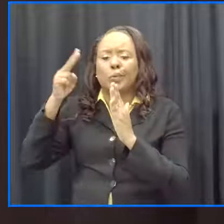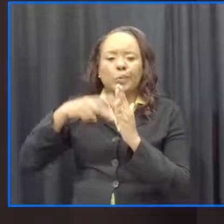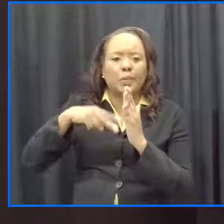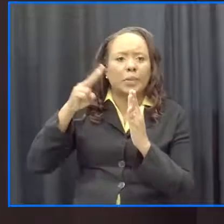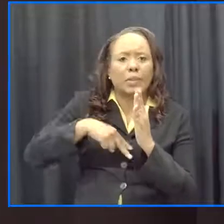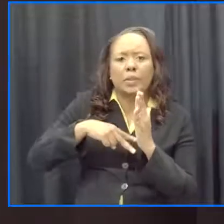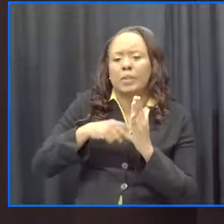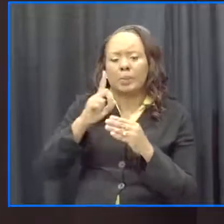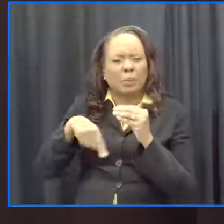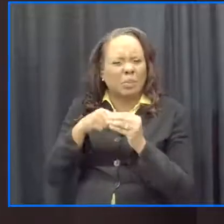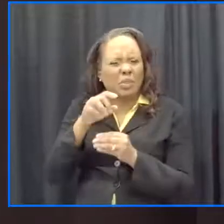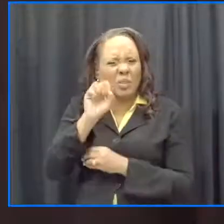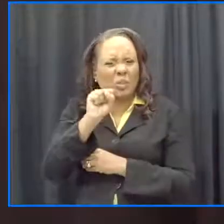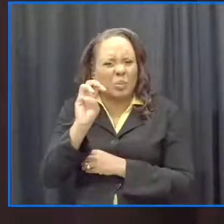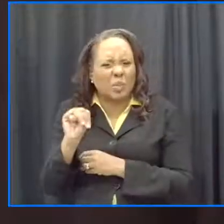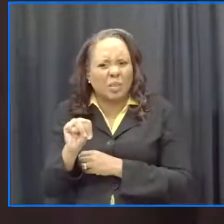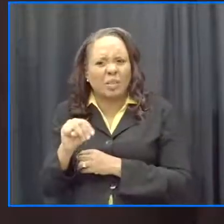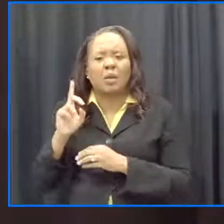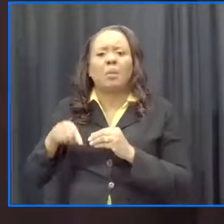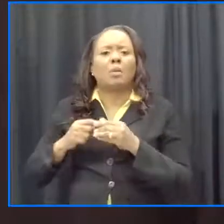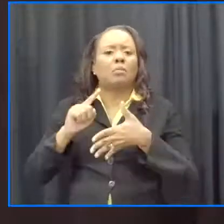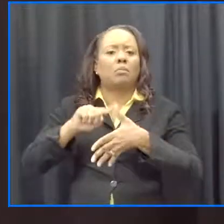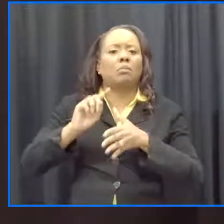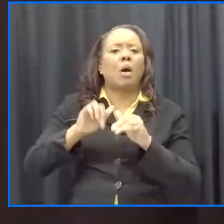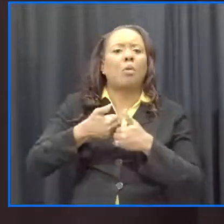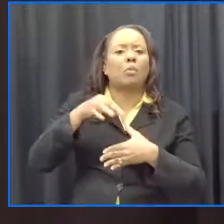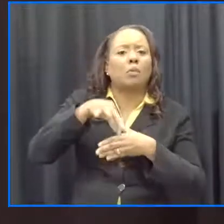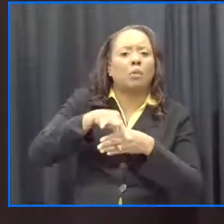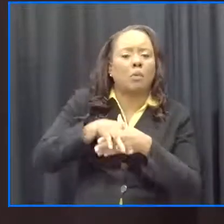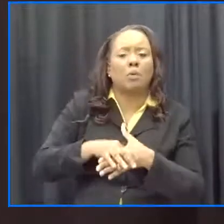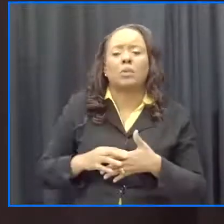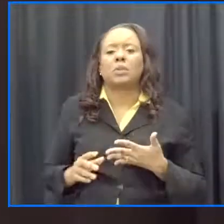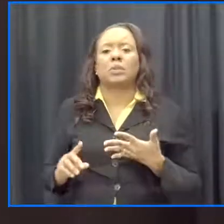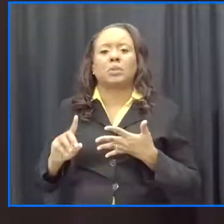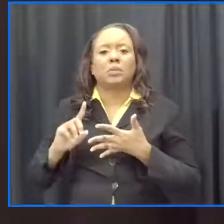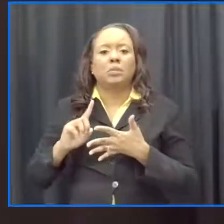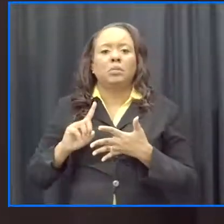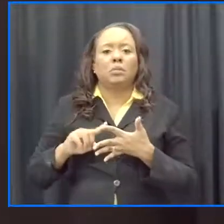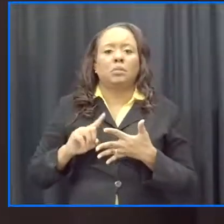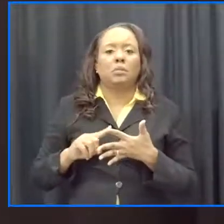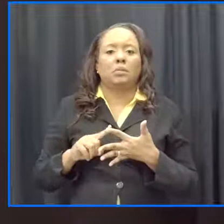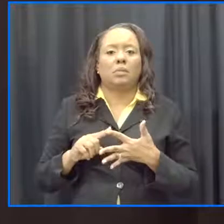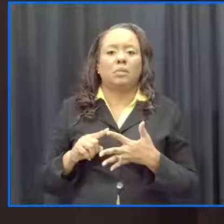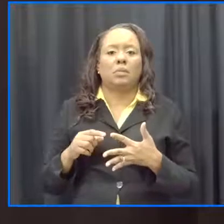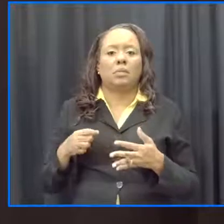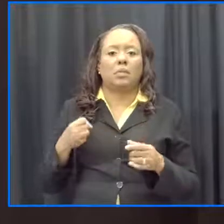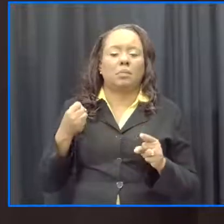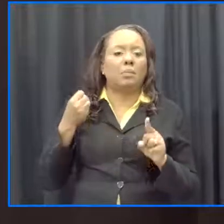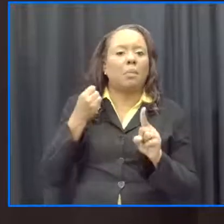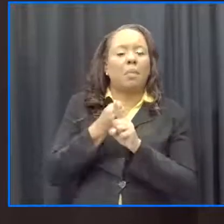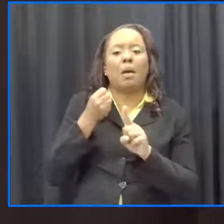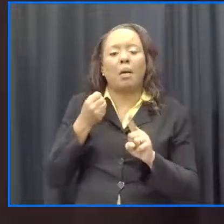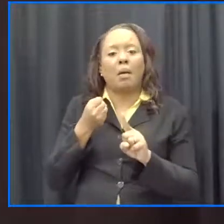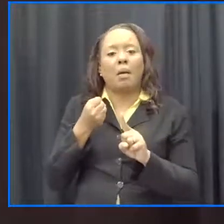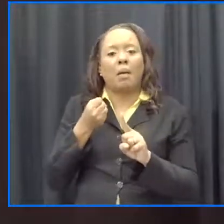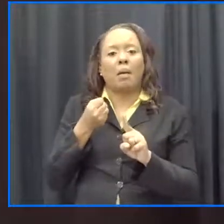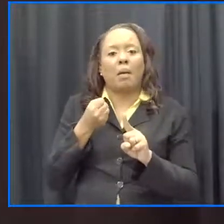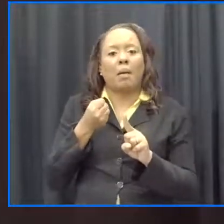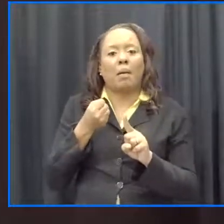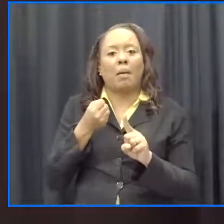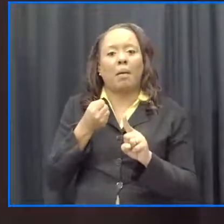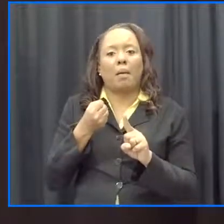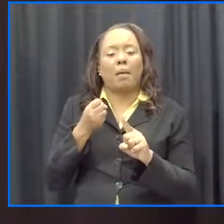public on issues such as methods of voting, the effect and impact of treaties entered